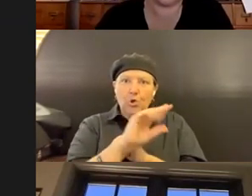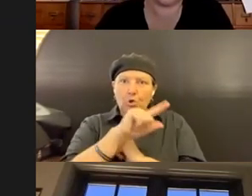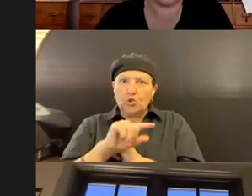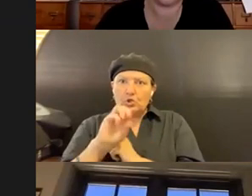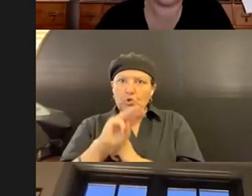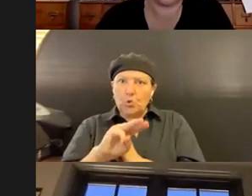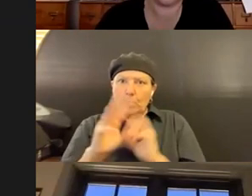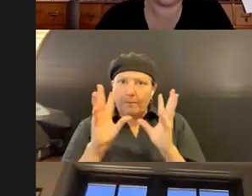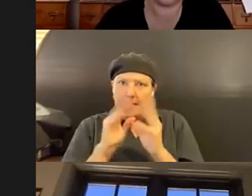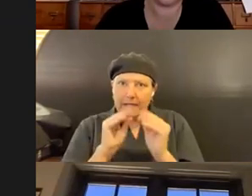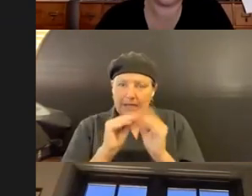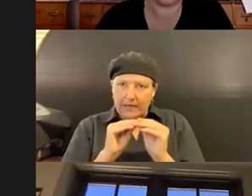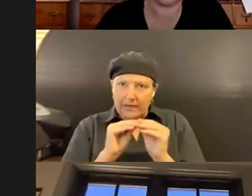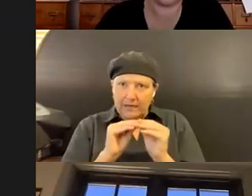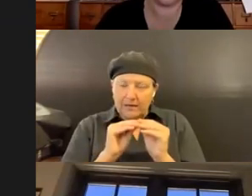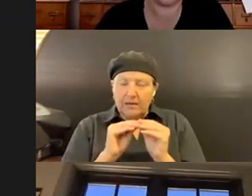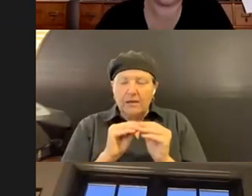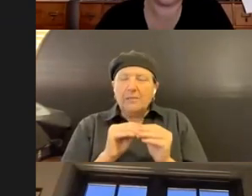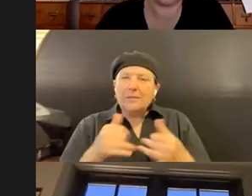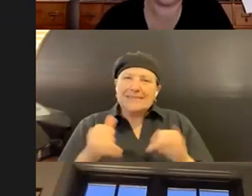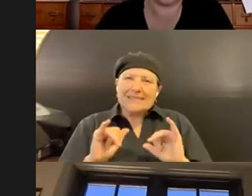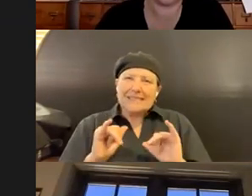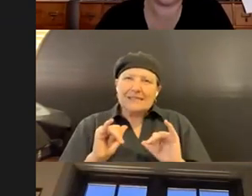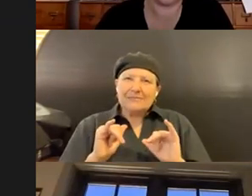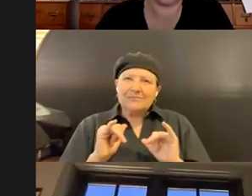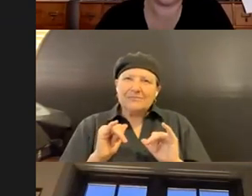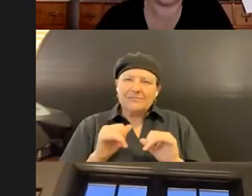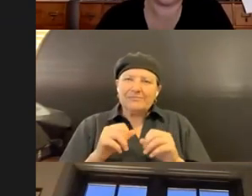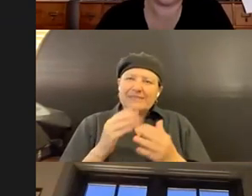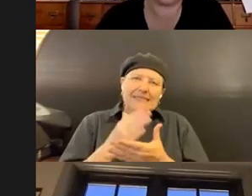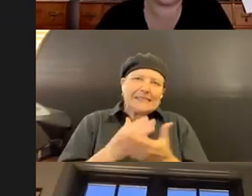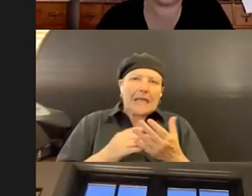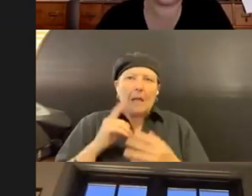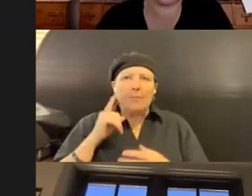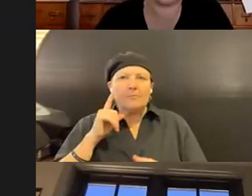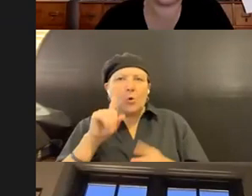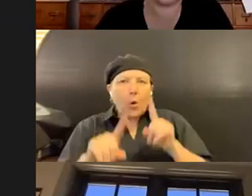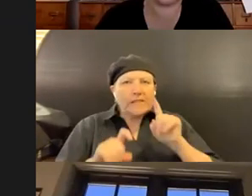But there are still some questions about what it's going to look like. And so the district is